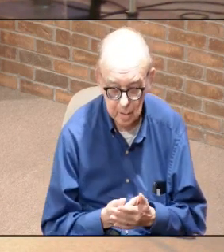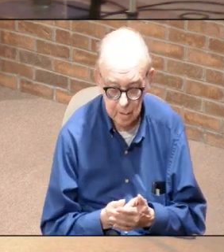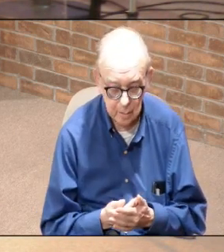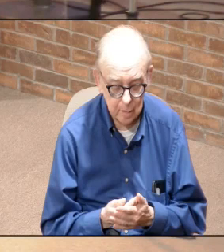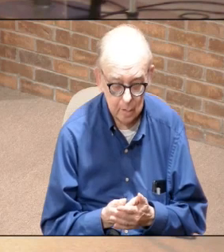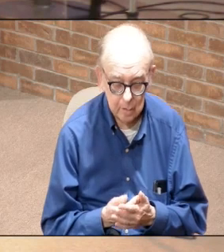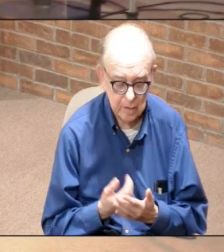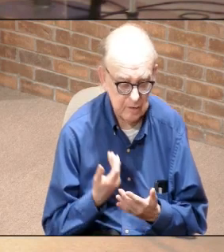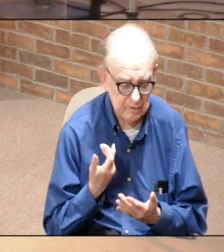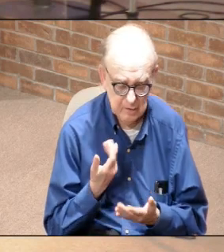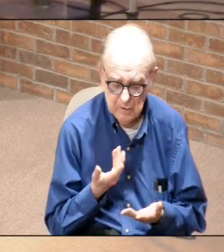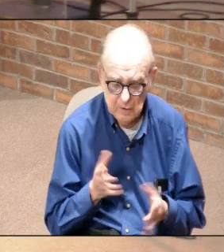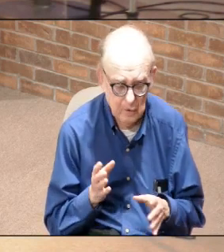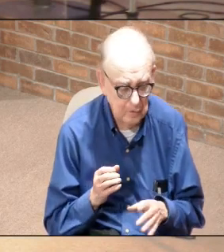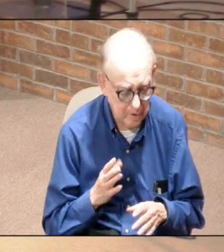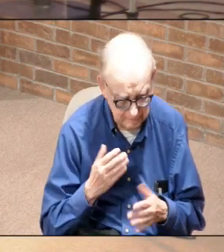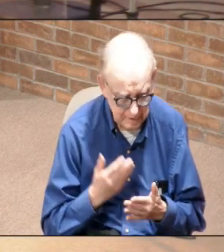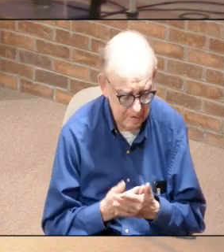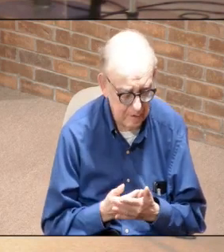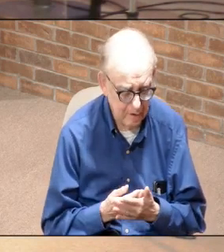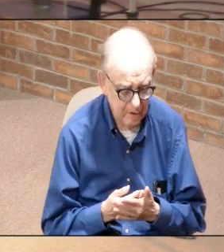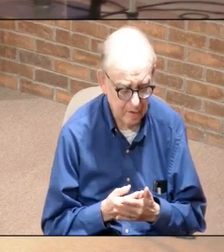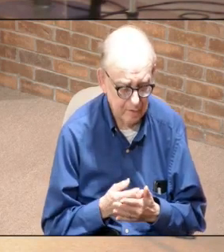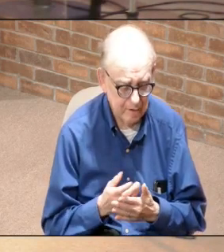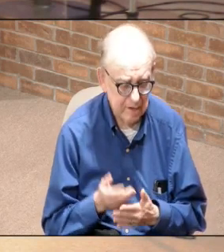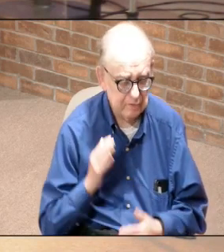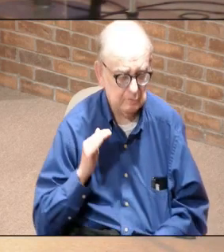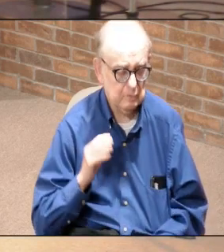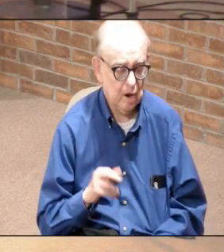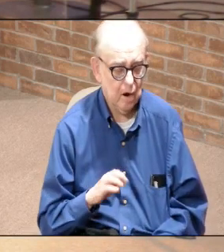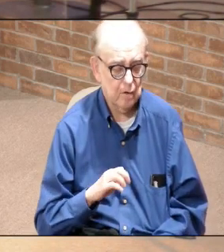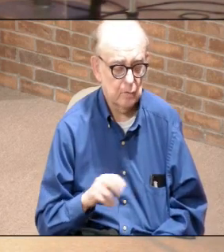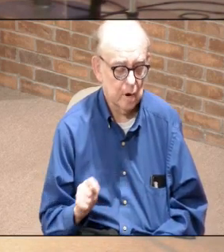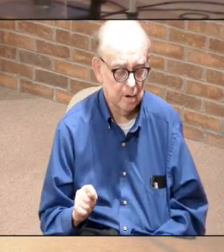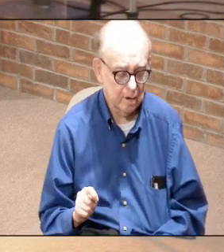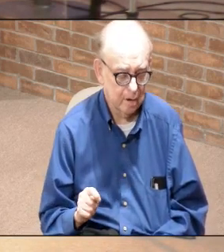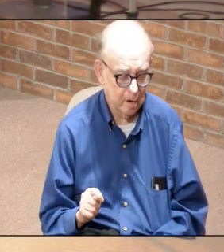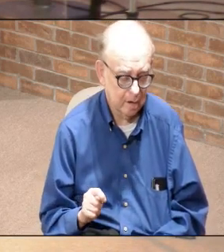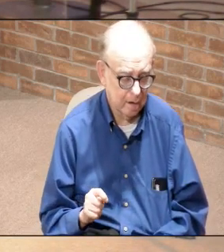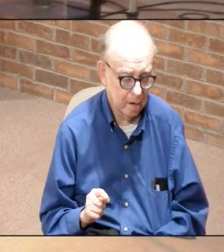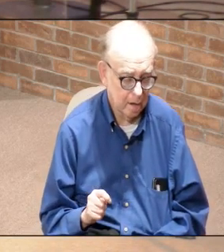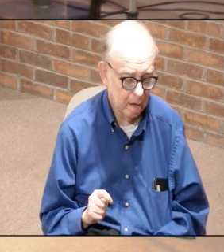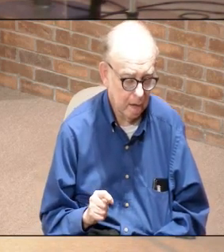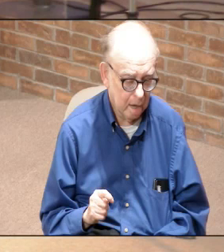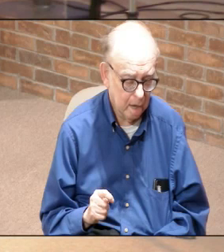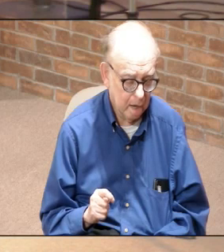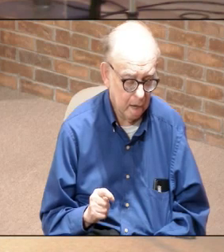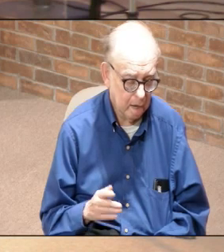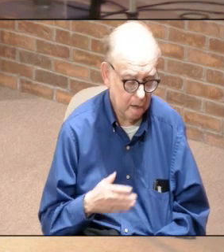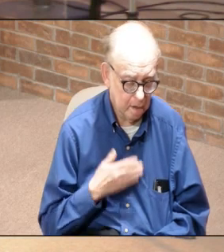You don't want him. He's a runt. He's a young.